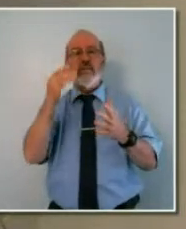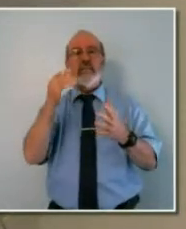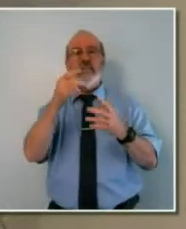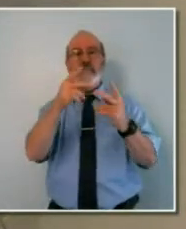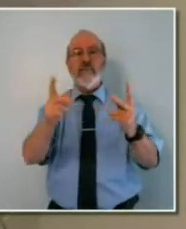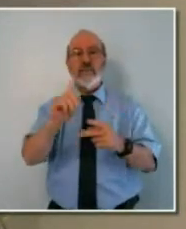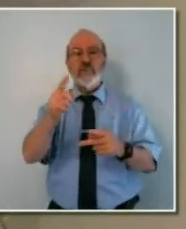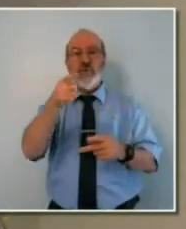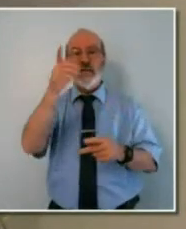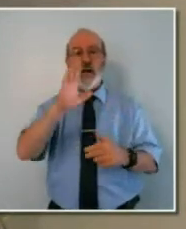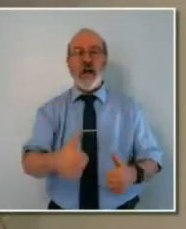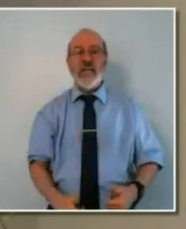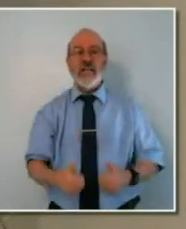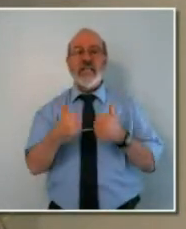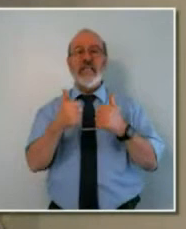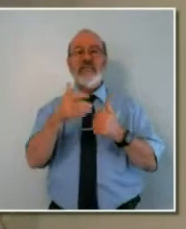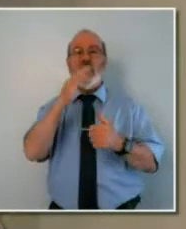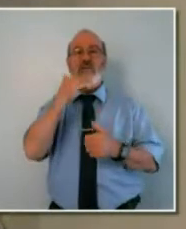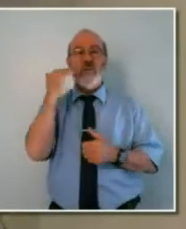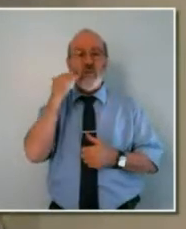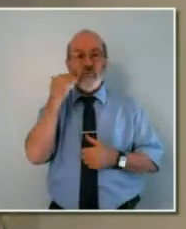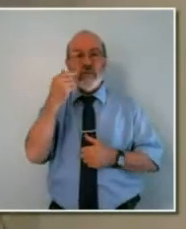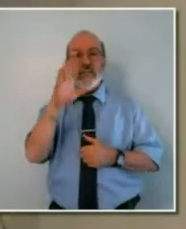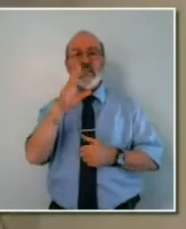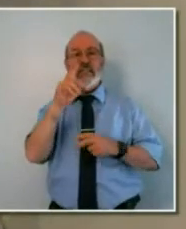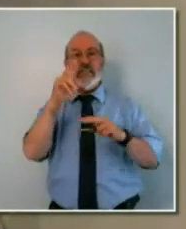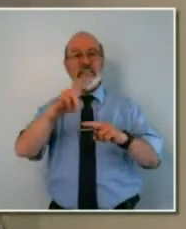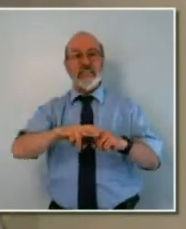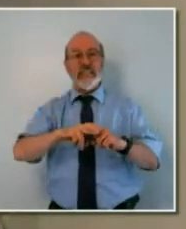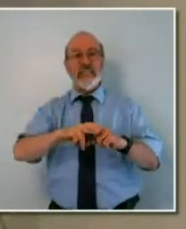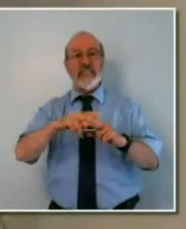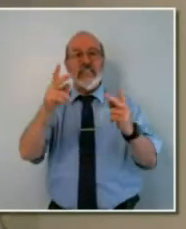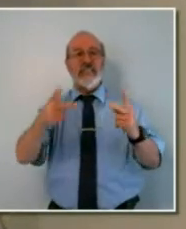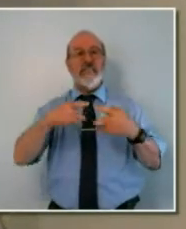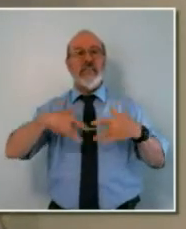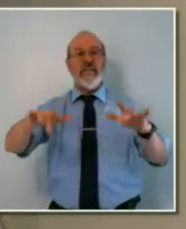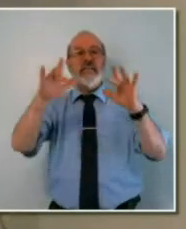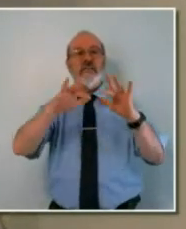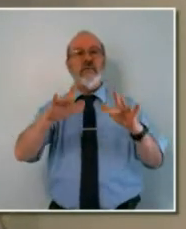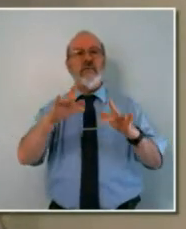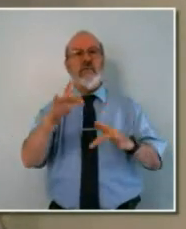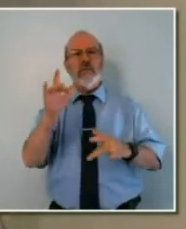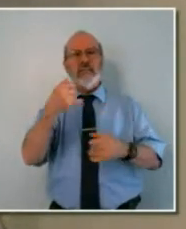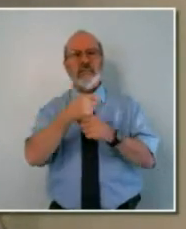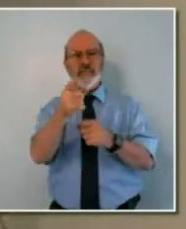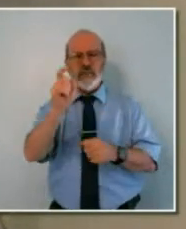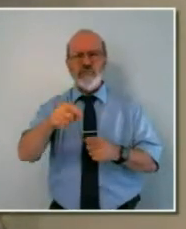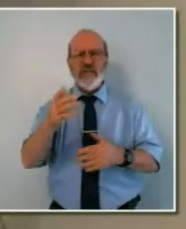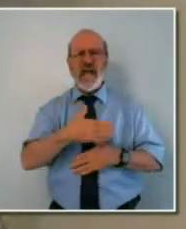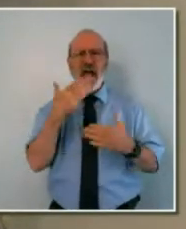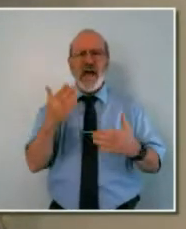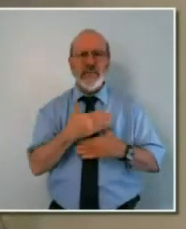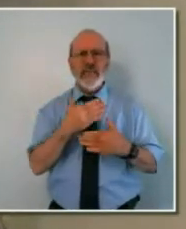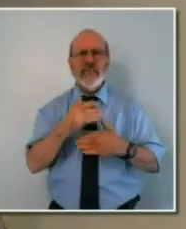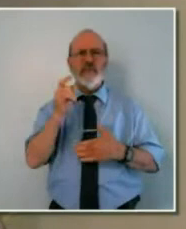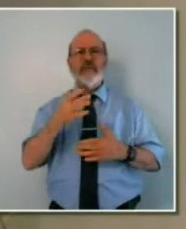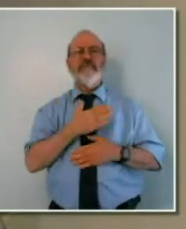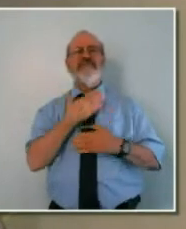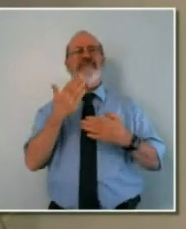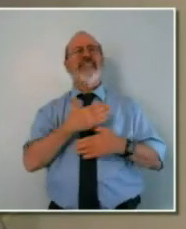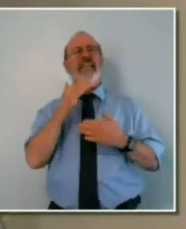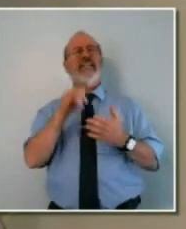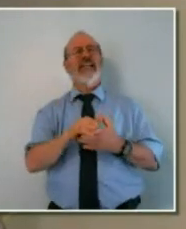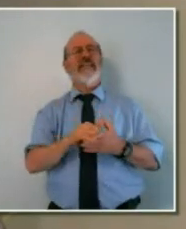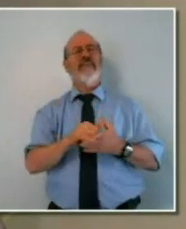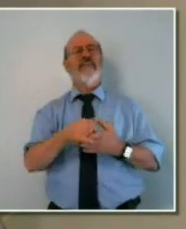God dwells, God's home, God's seat is a place of mercy. Oh, that ought to make you glad. You ought to delight in that, for he is